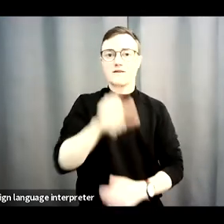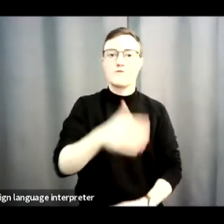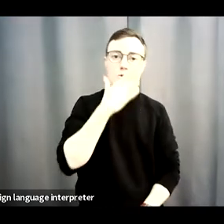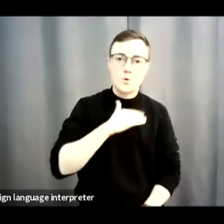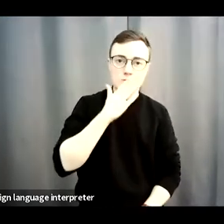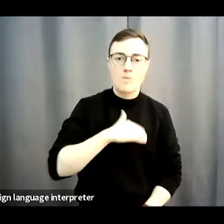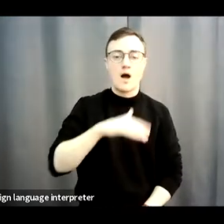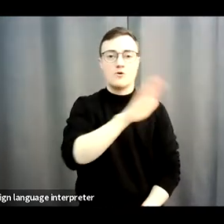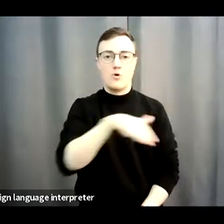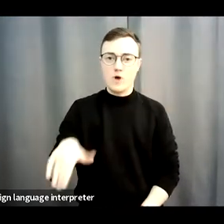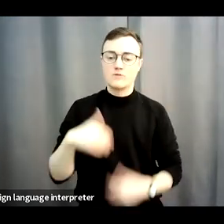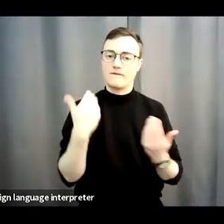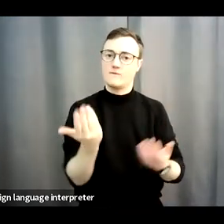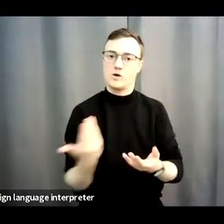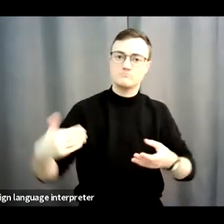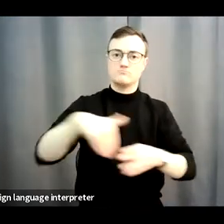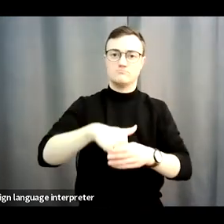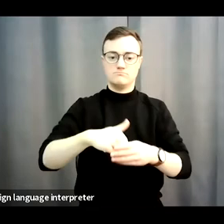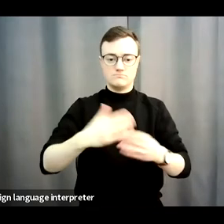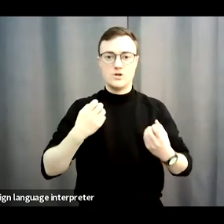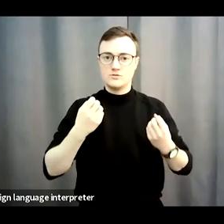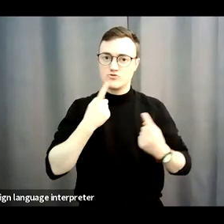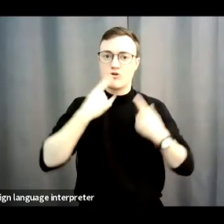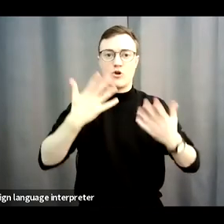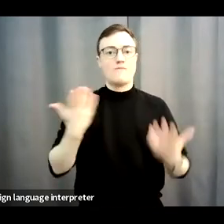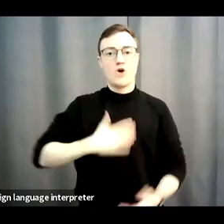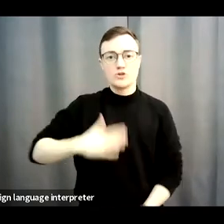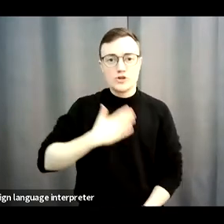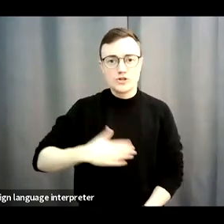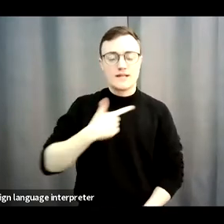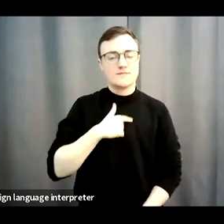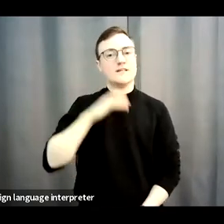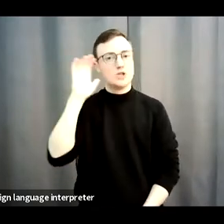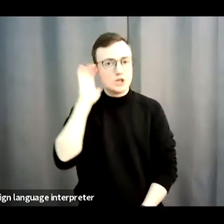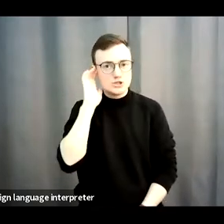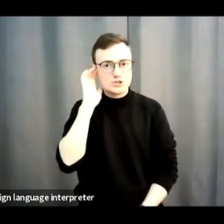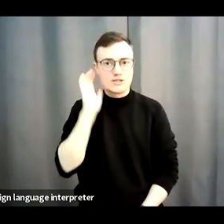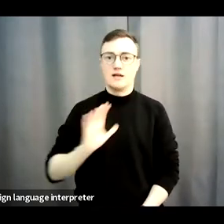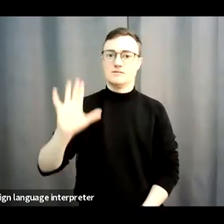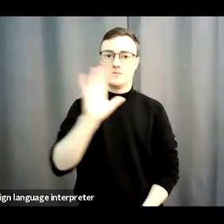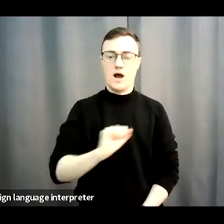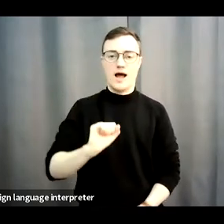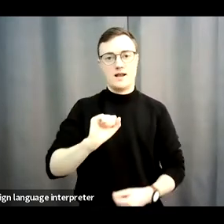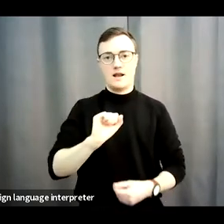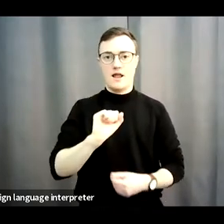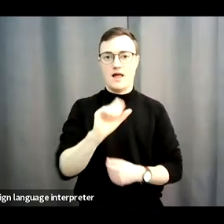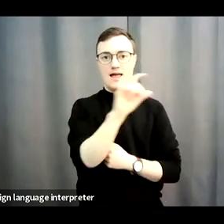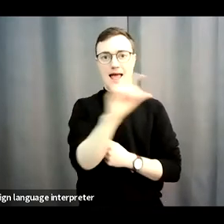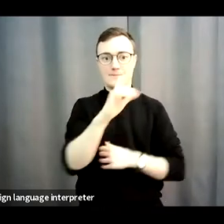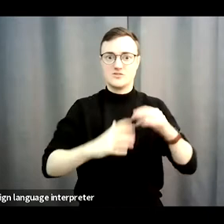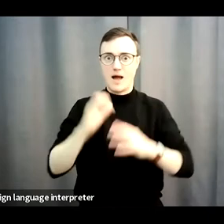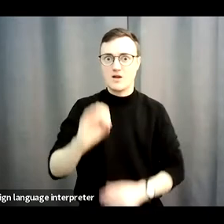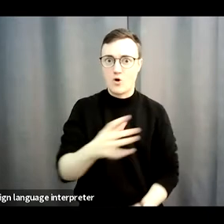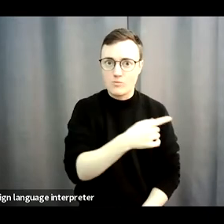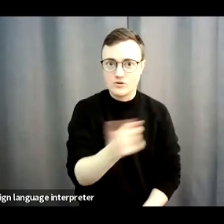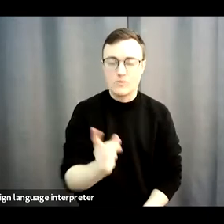to express their views, and to be heard in all matters concerning them, a right that is entrenched in both